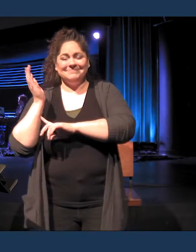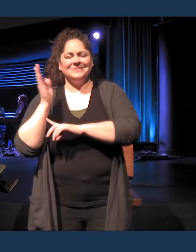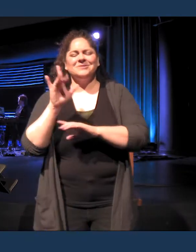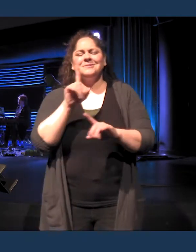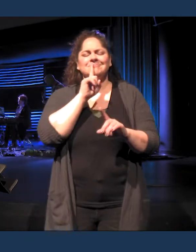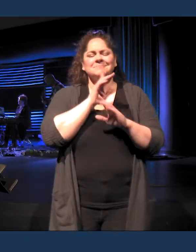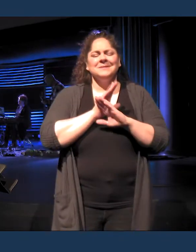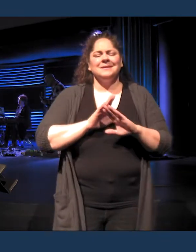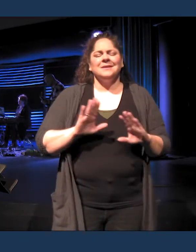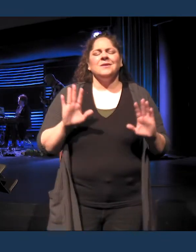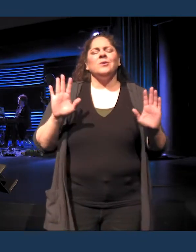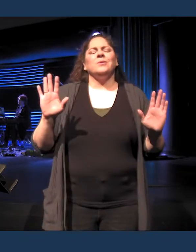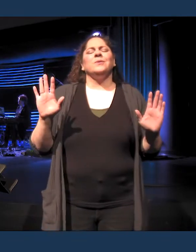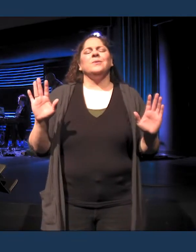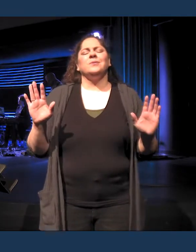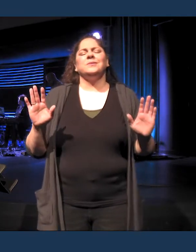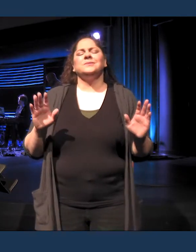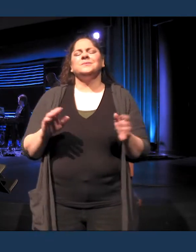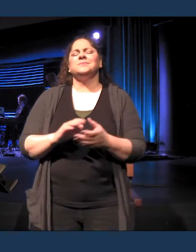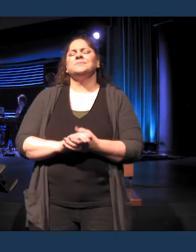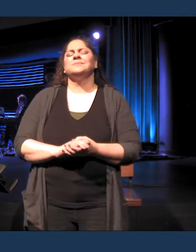for a moment.